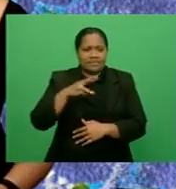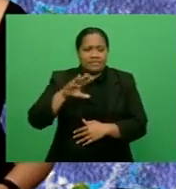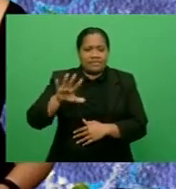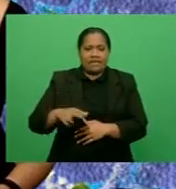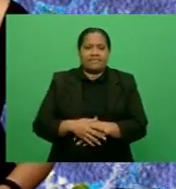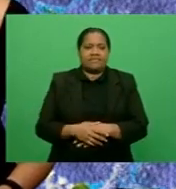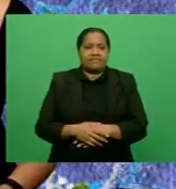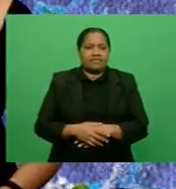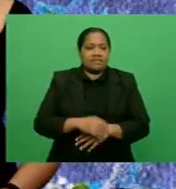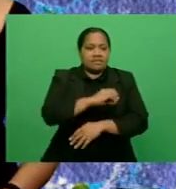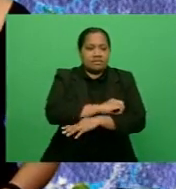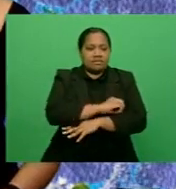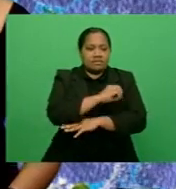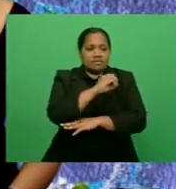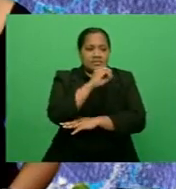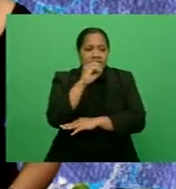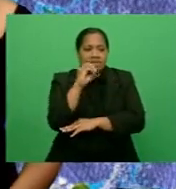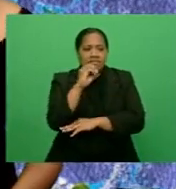.54.